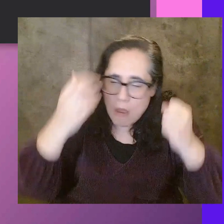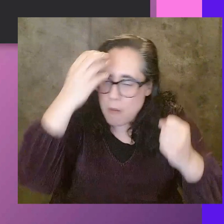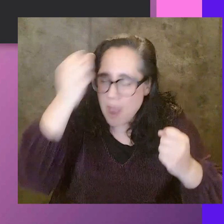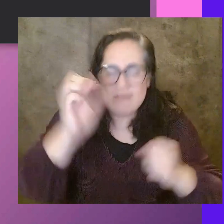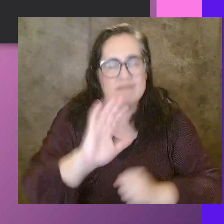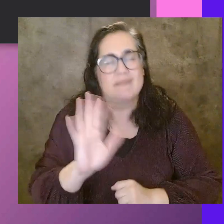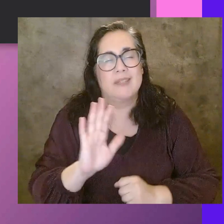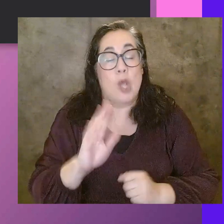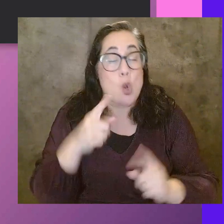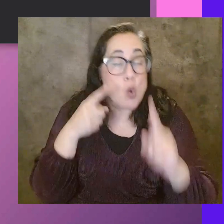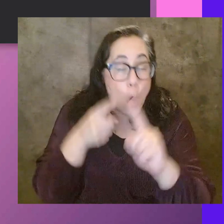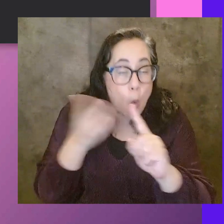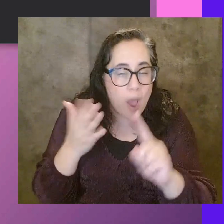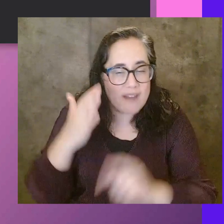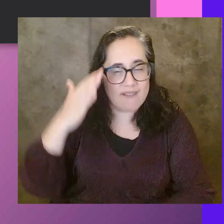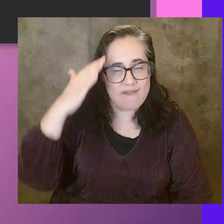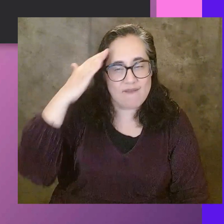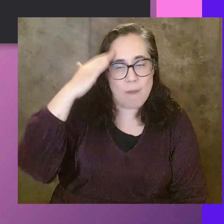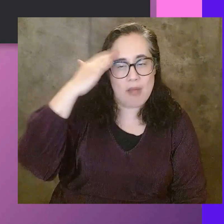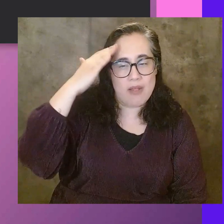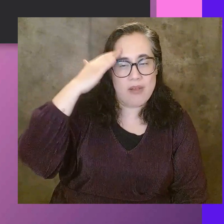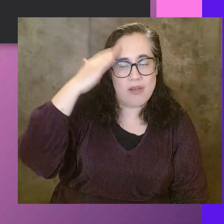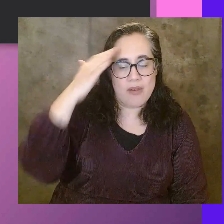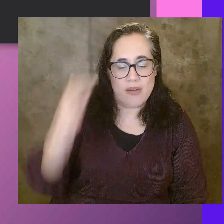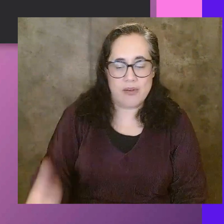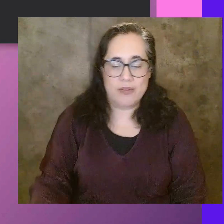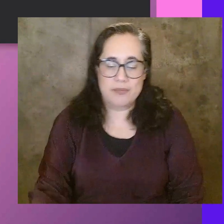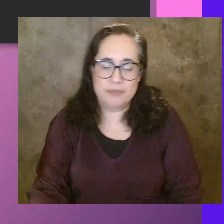The goal is familiarity.